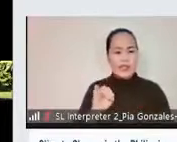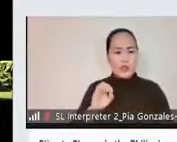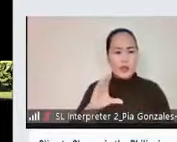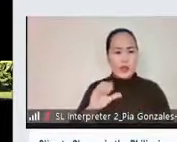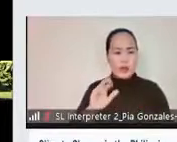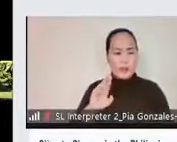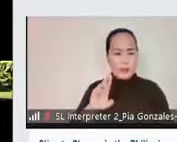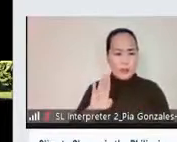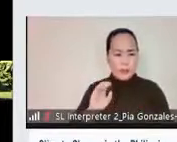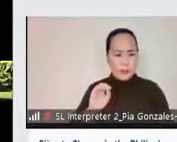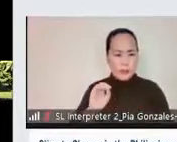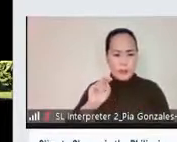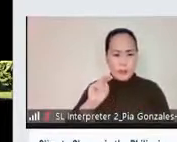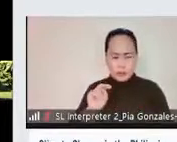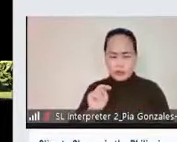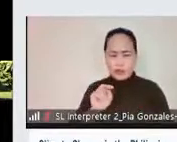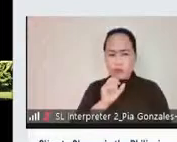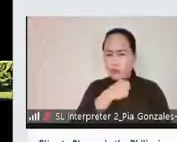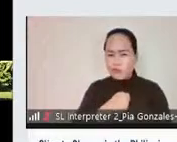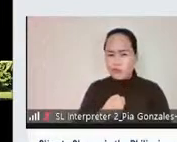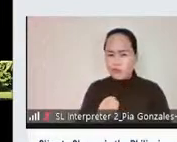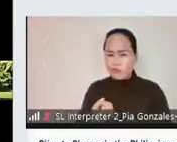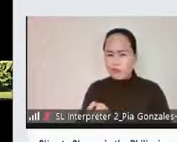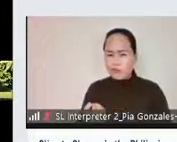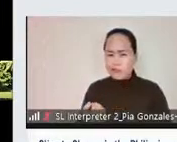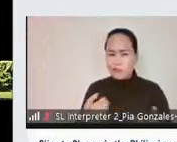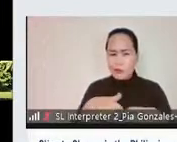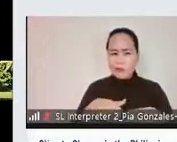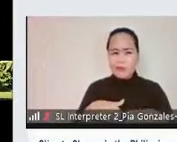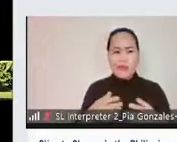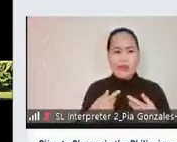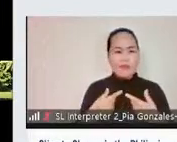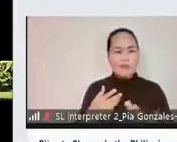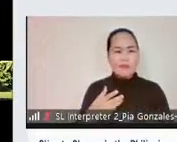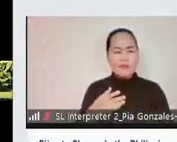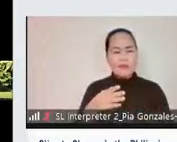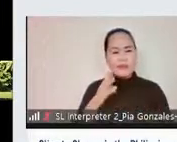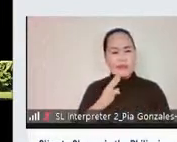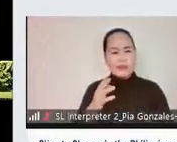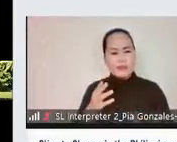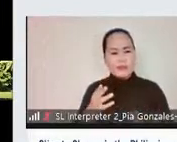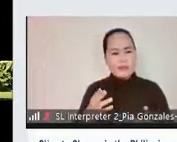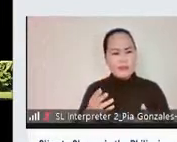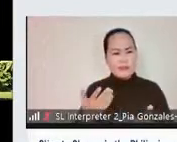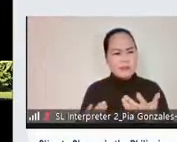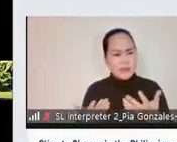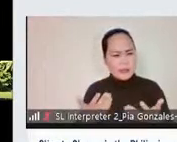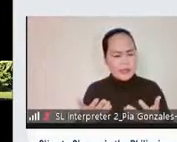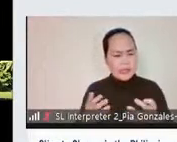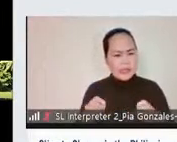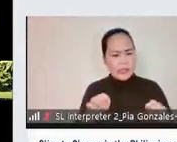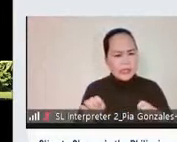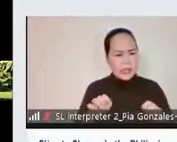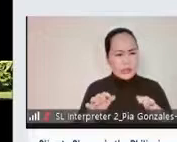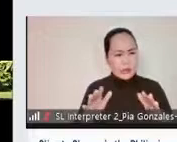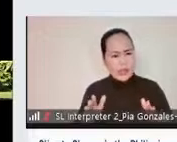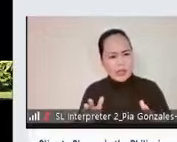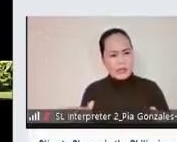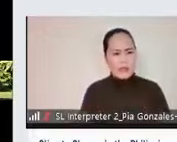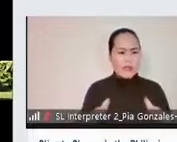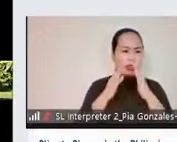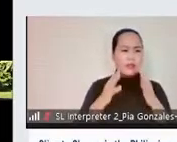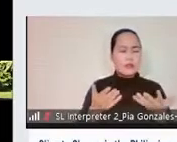mostly overlap. They may all have sunk on the same massive event upriver. Either a cataclysmic earthquake, volcanism, or super